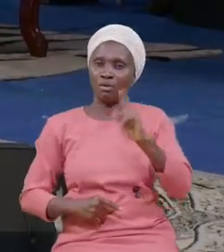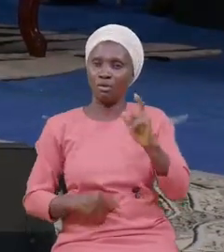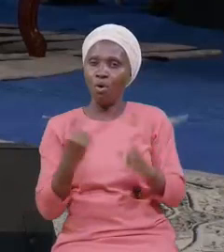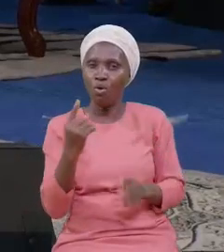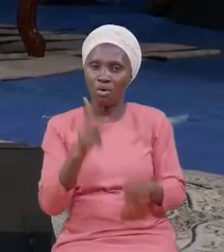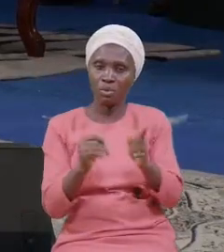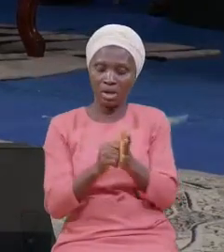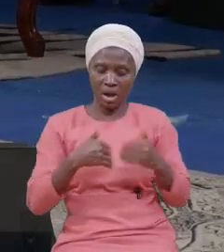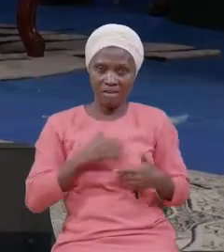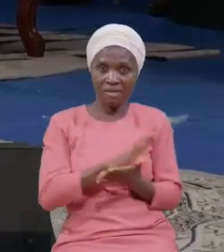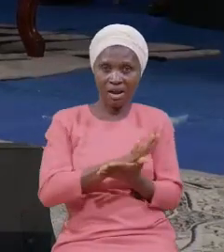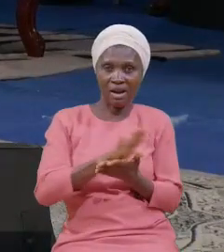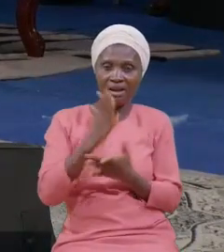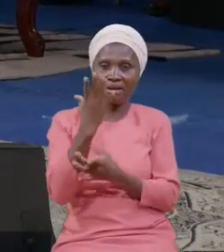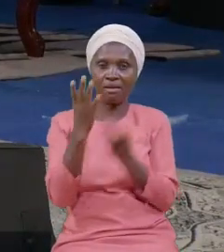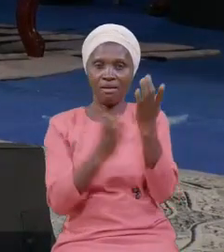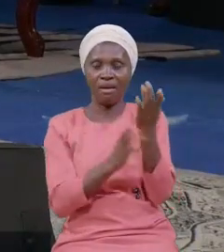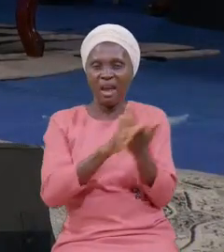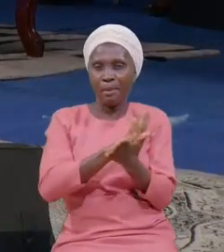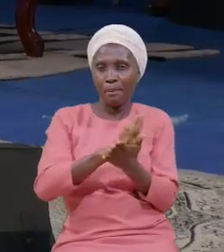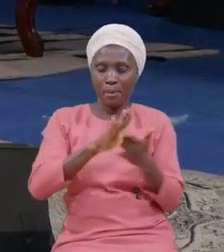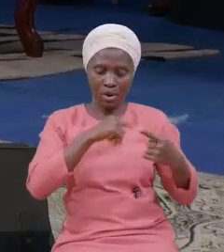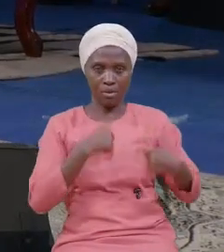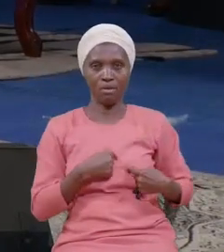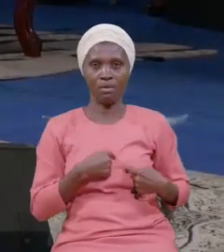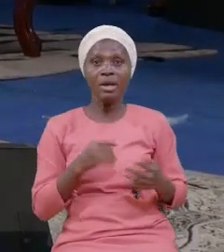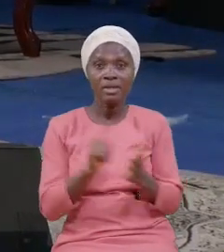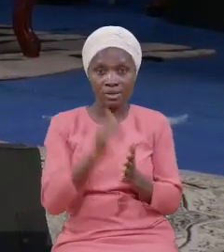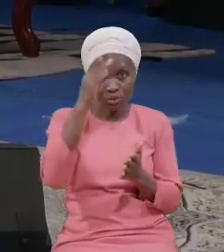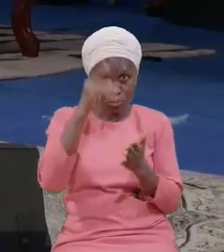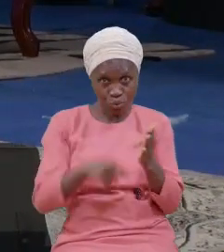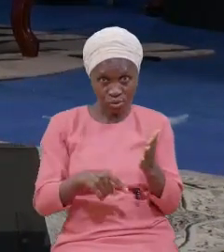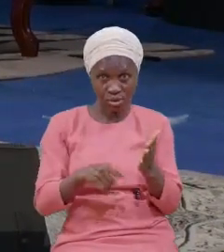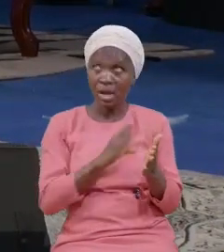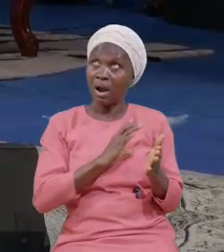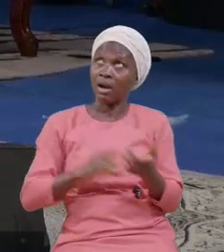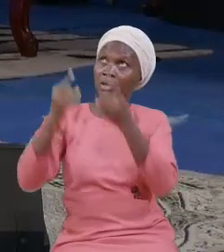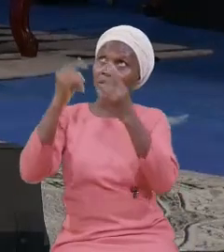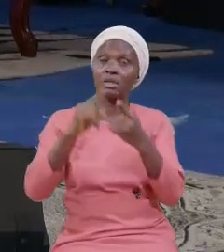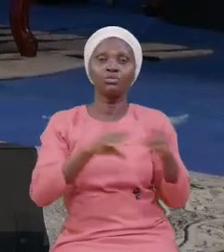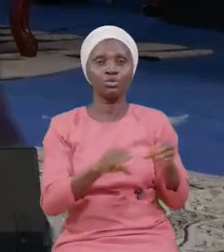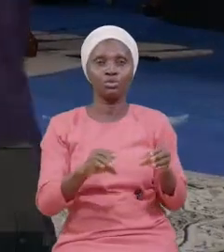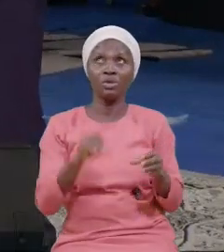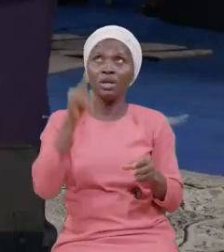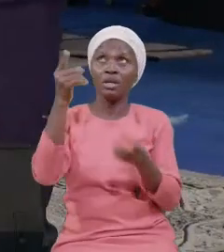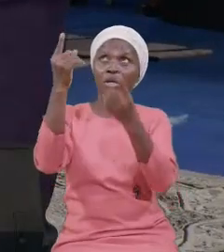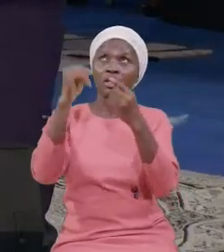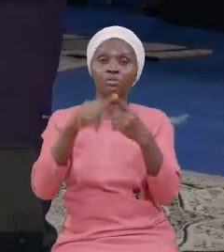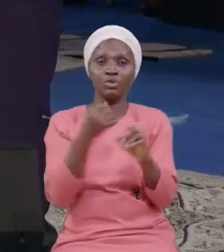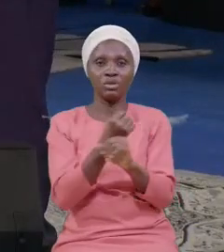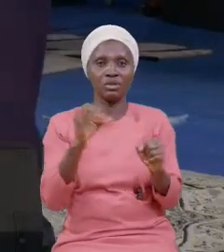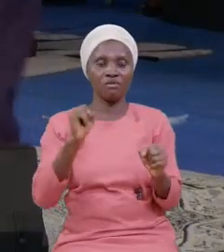heart. Now, that's what Christ has come to do. He came to save us from sin and to grant us